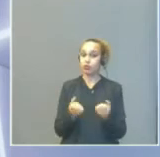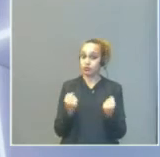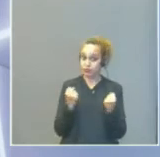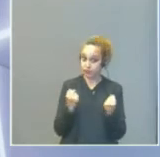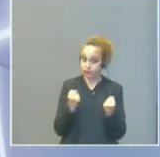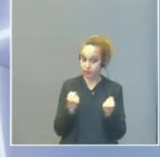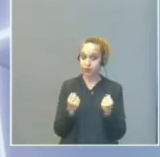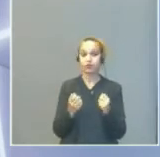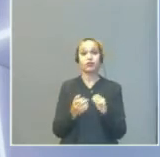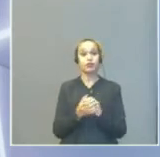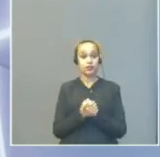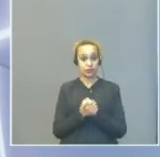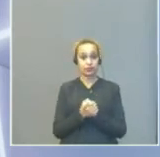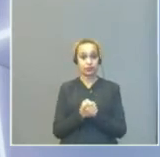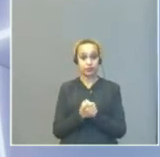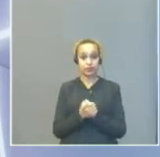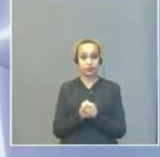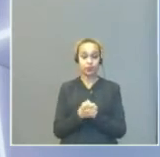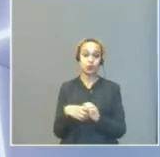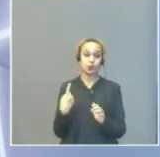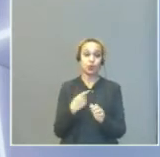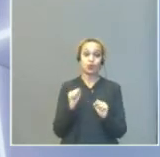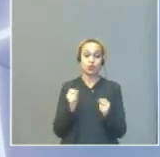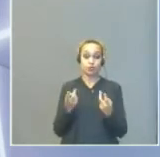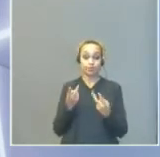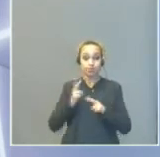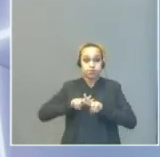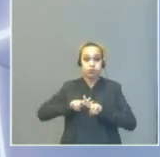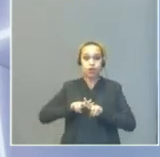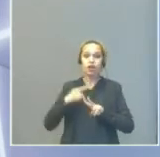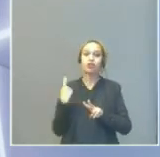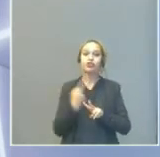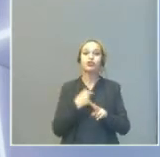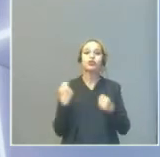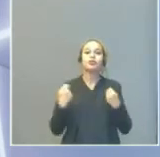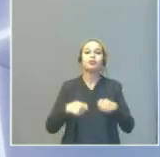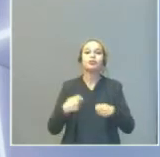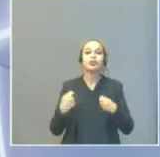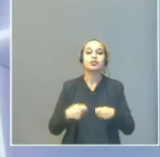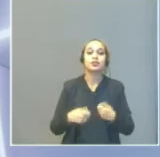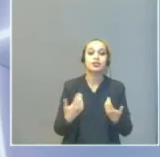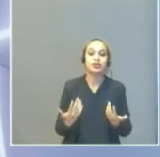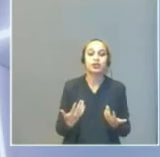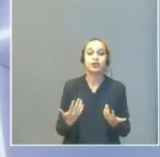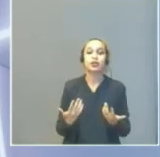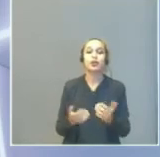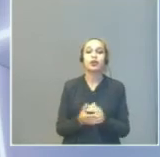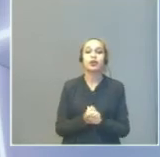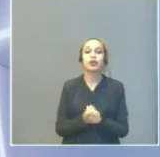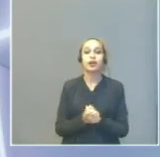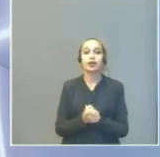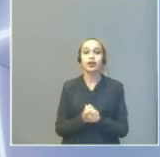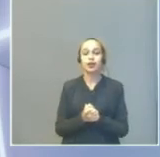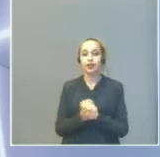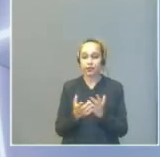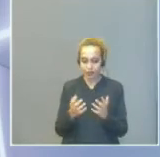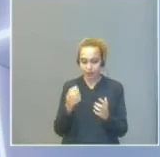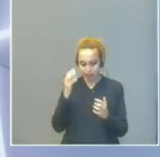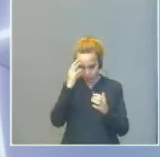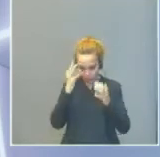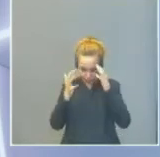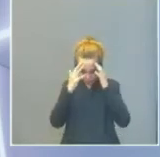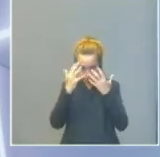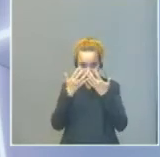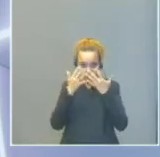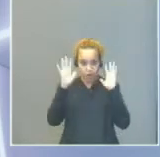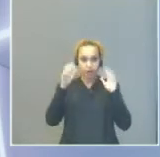our incarceration. This is why we need breaks. This is why we need sites of rupture. This is why we need to ask